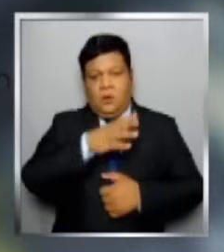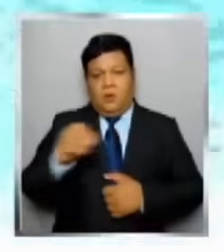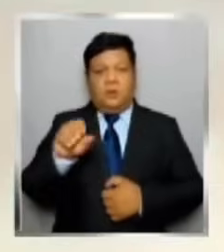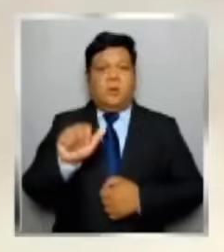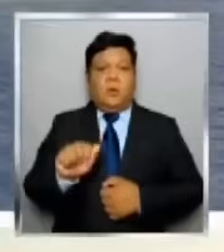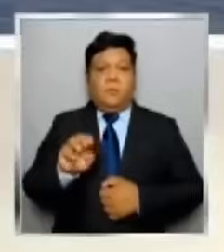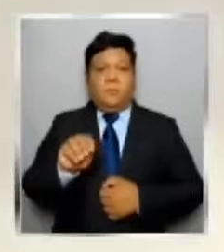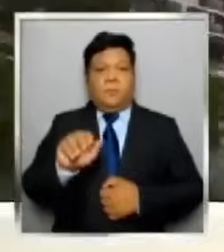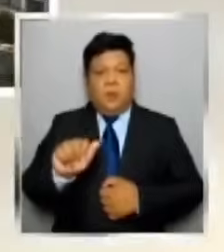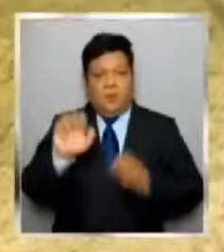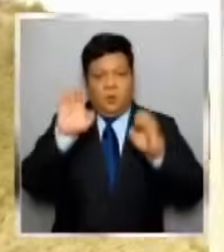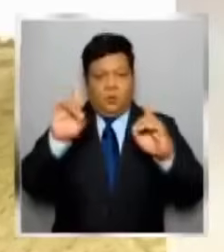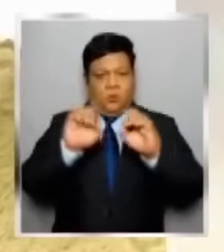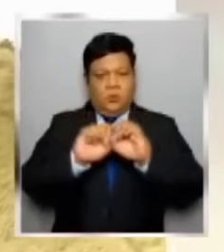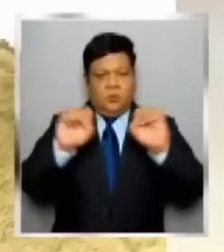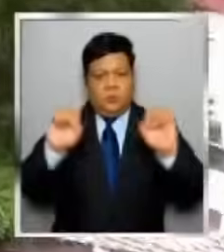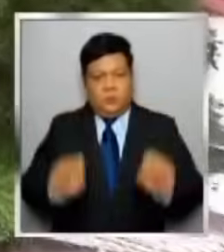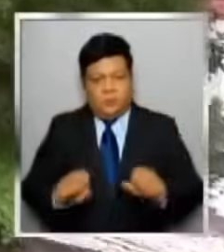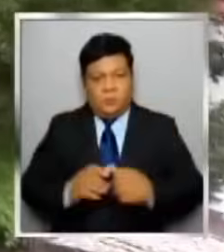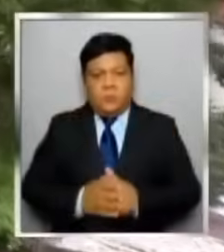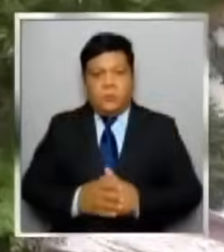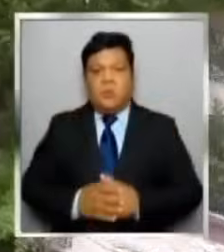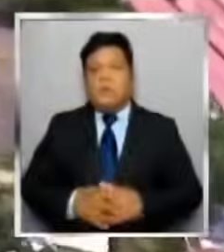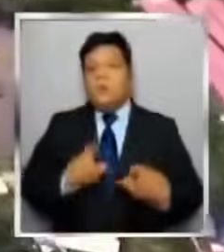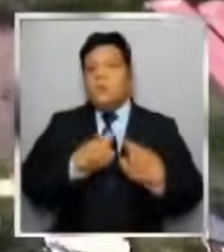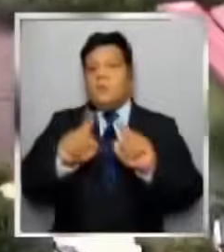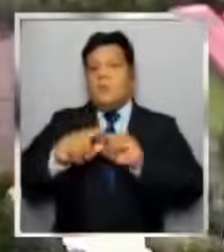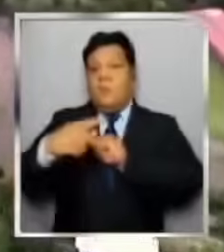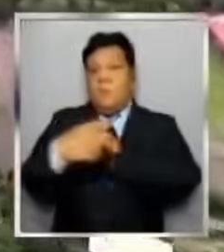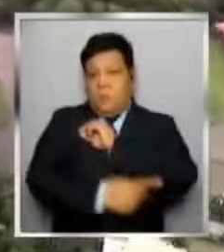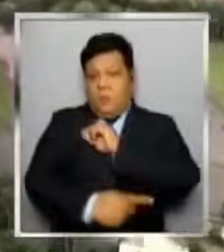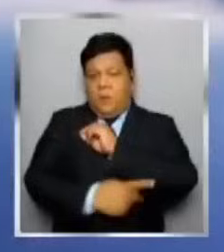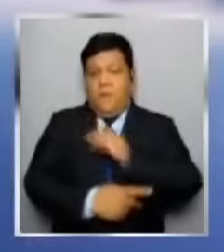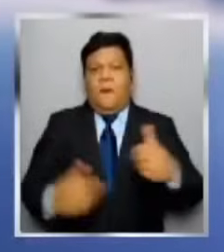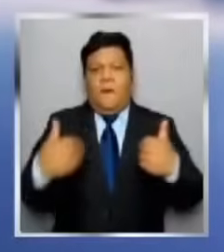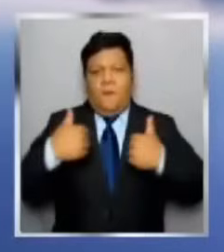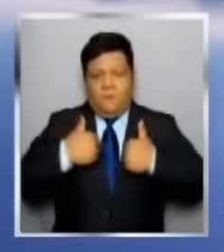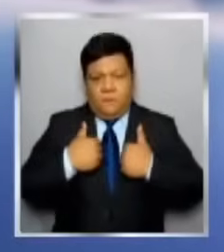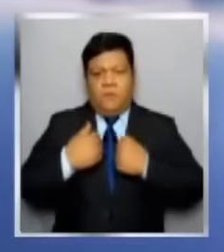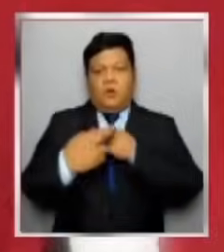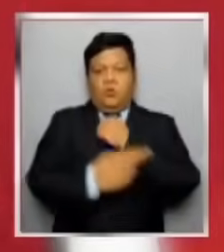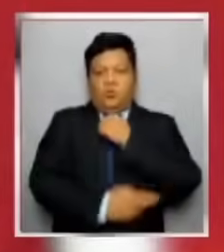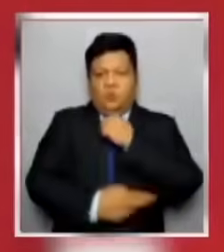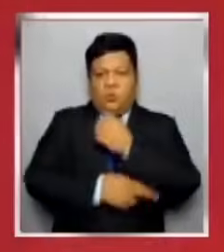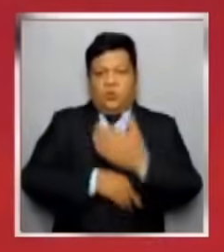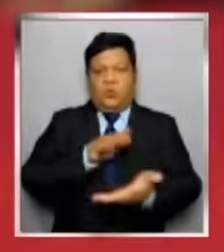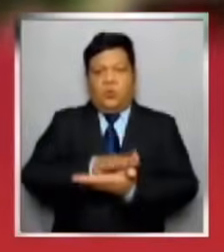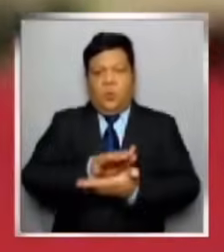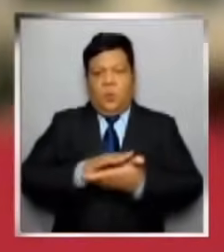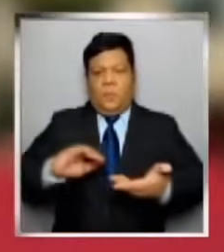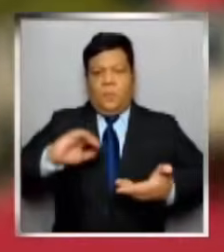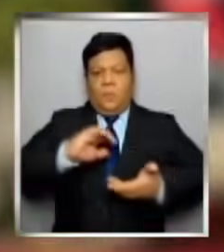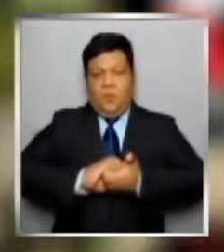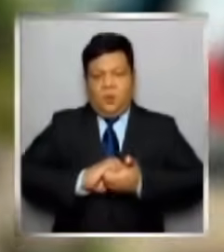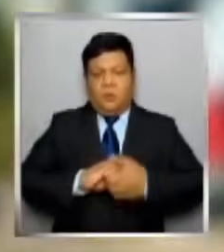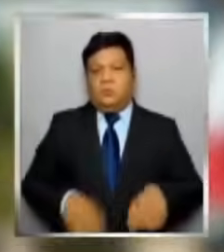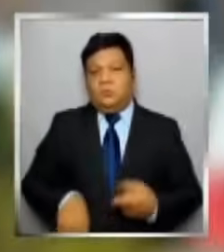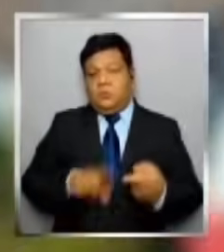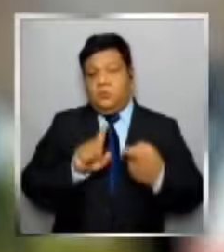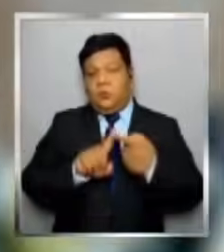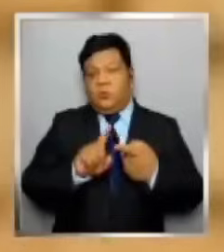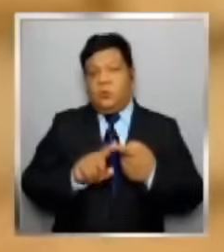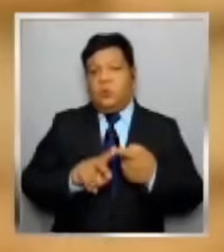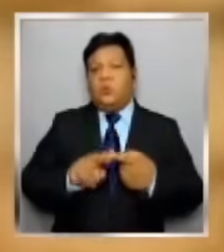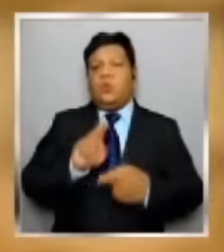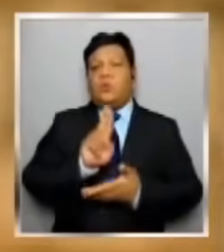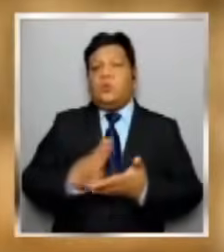System. Hanggang sa mga probinsya, meron kaming regional school partners, ang University of Northern